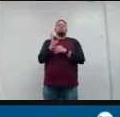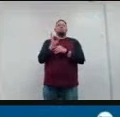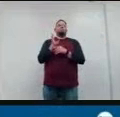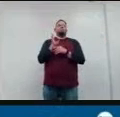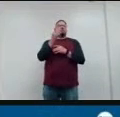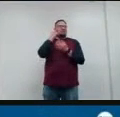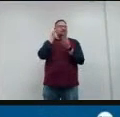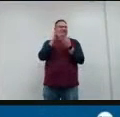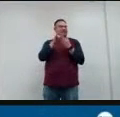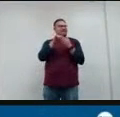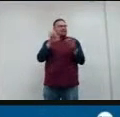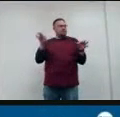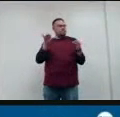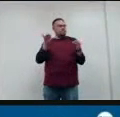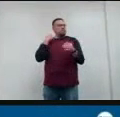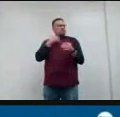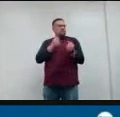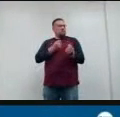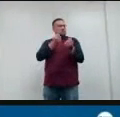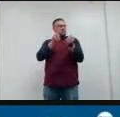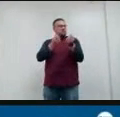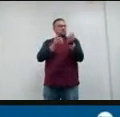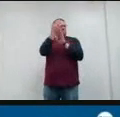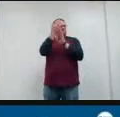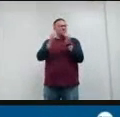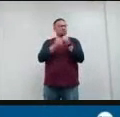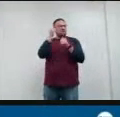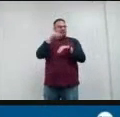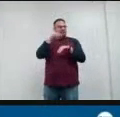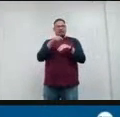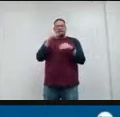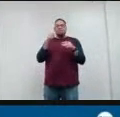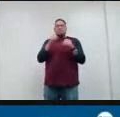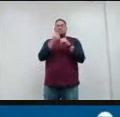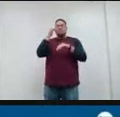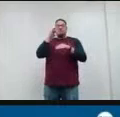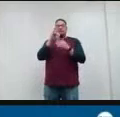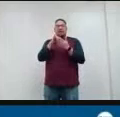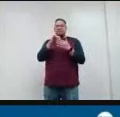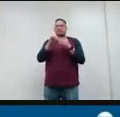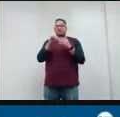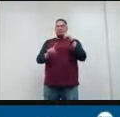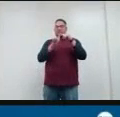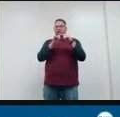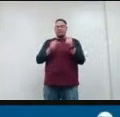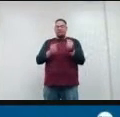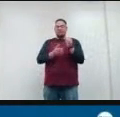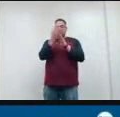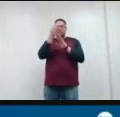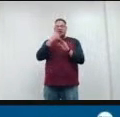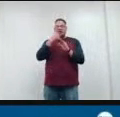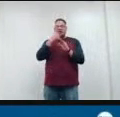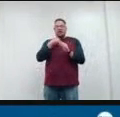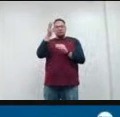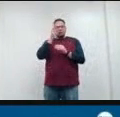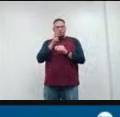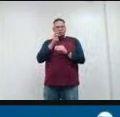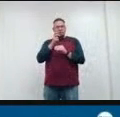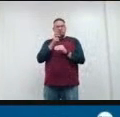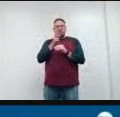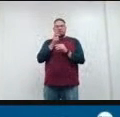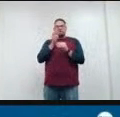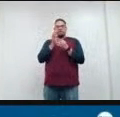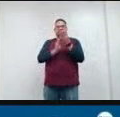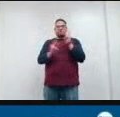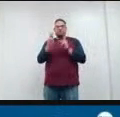kind of the language that we approached on most of it, that positive approach at least. So I hear some folks kind of getting caught up